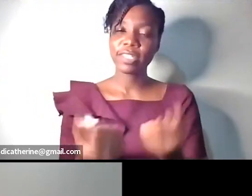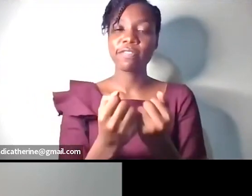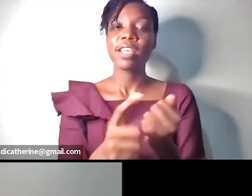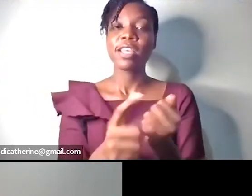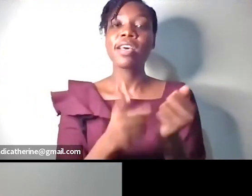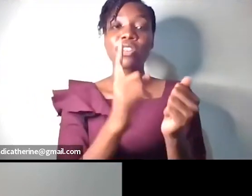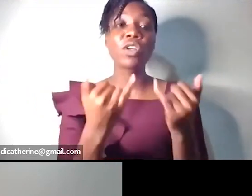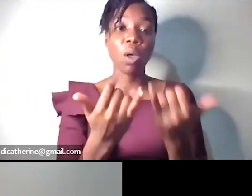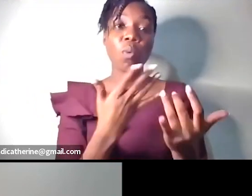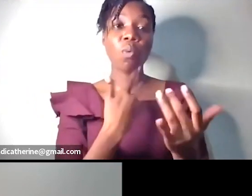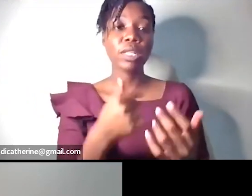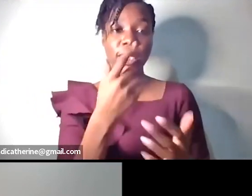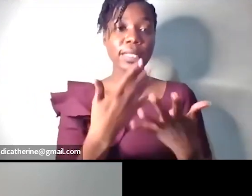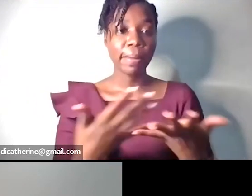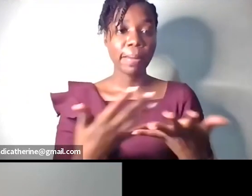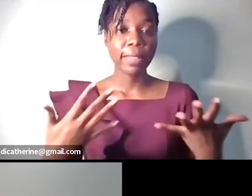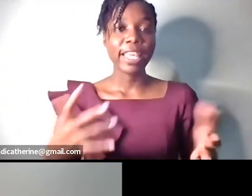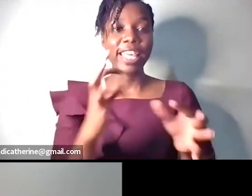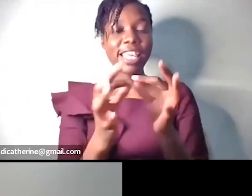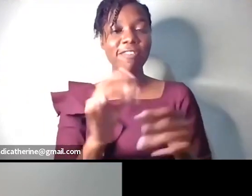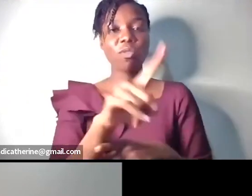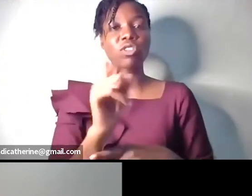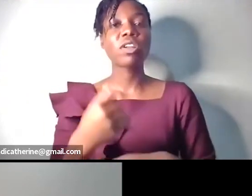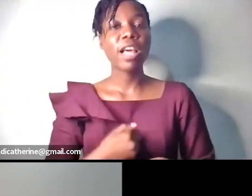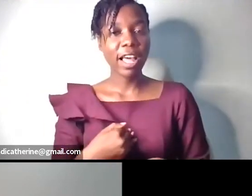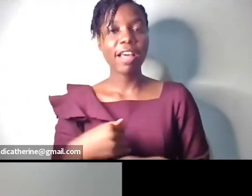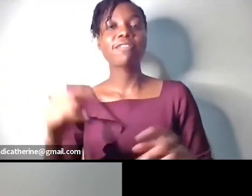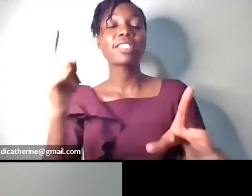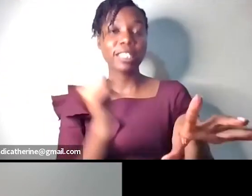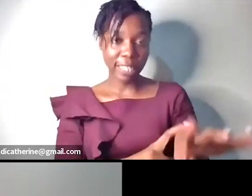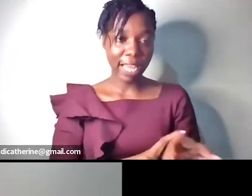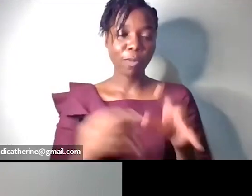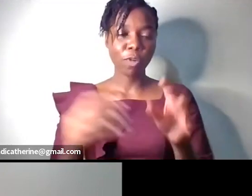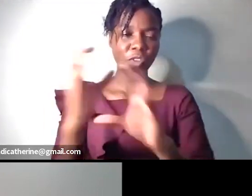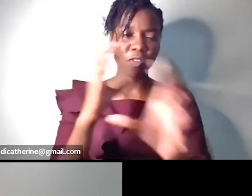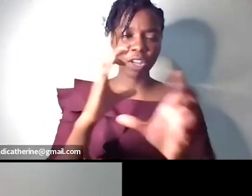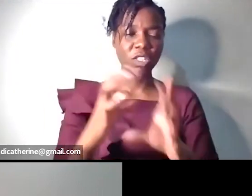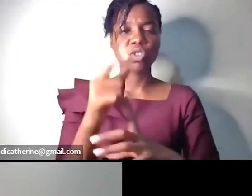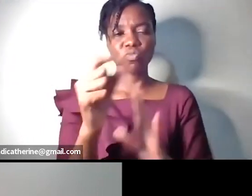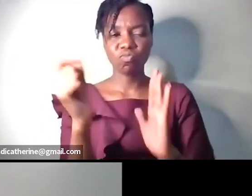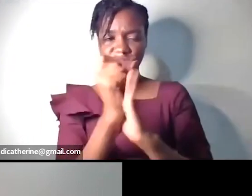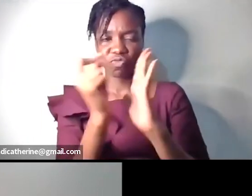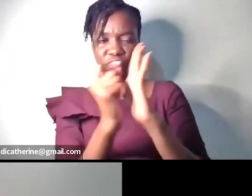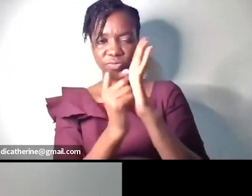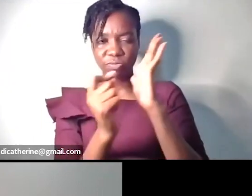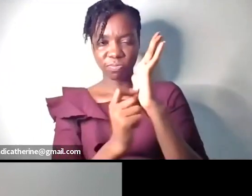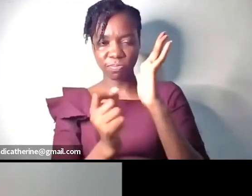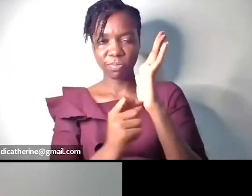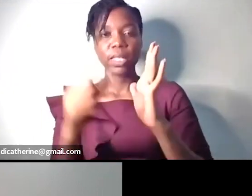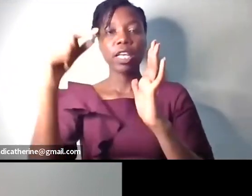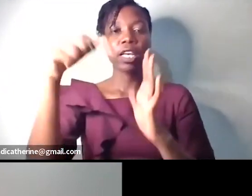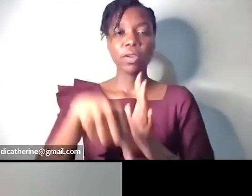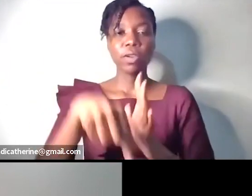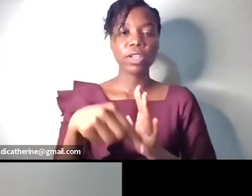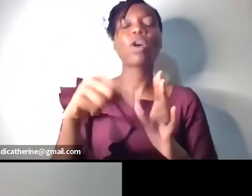this. If you have a question during this conversation, please put it on the Q&A so that it's easier to follow, and also the speakers are able